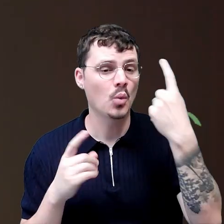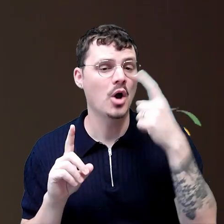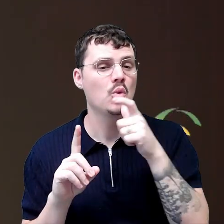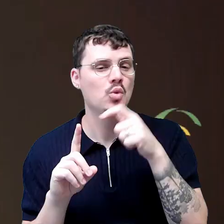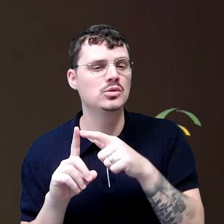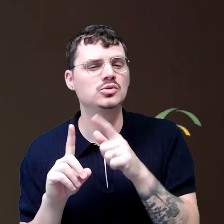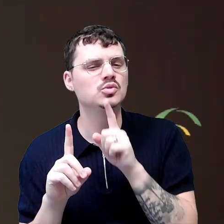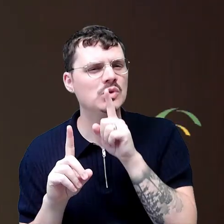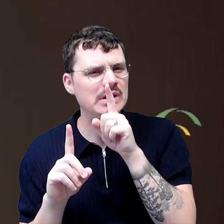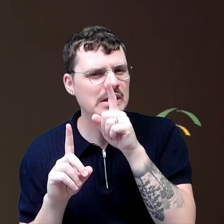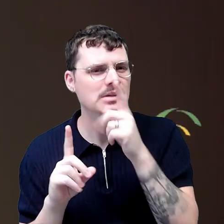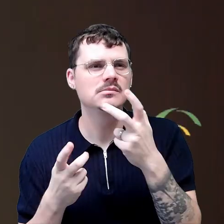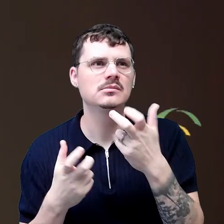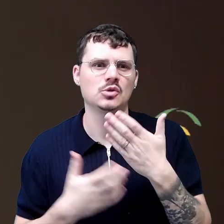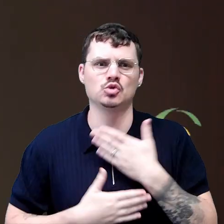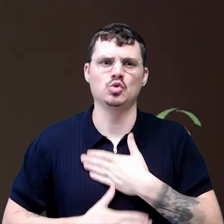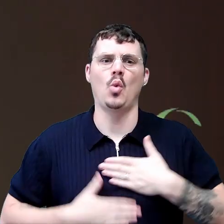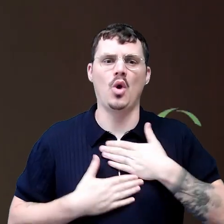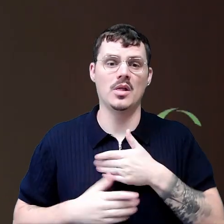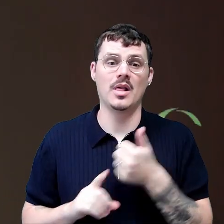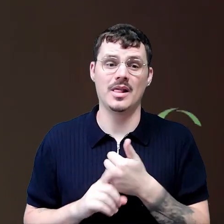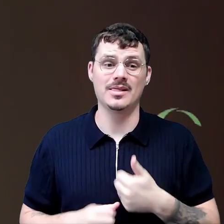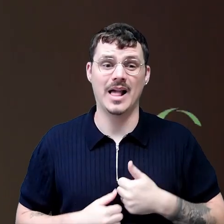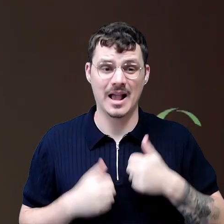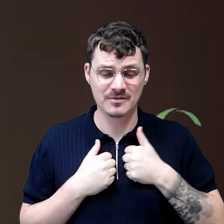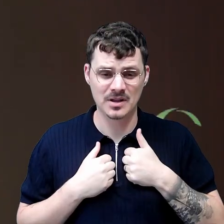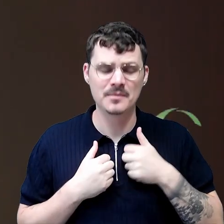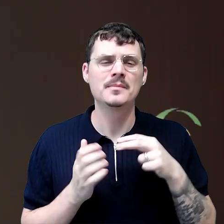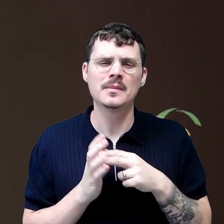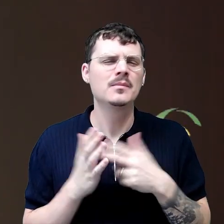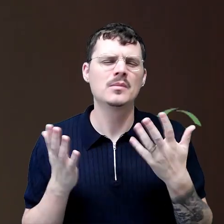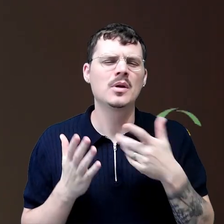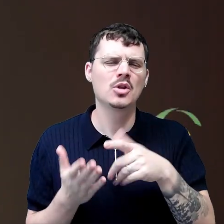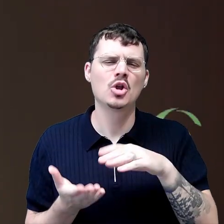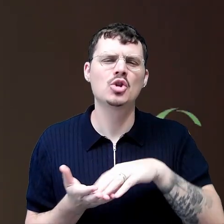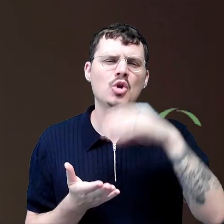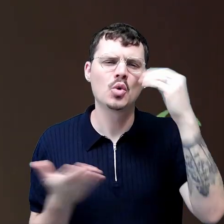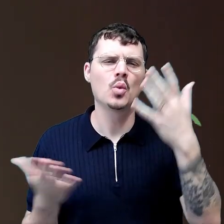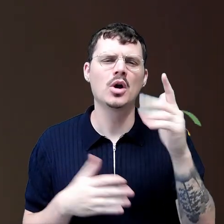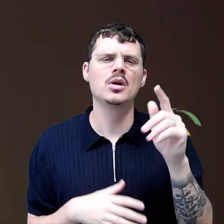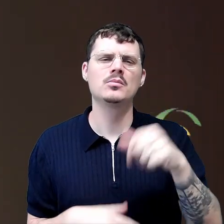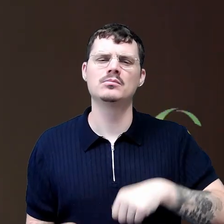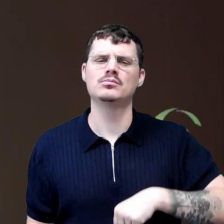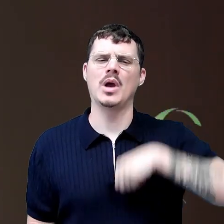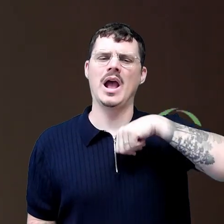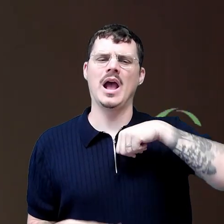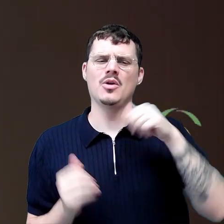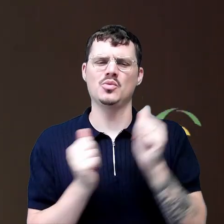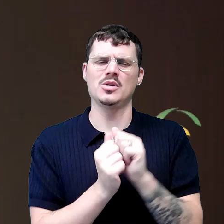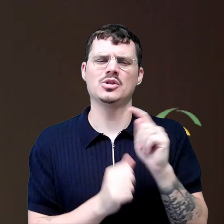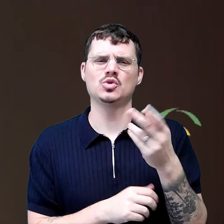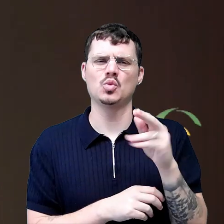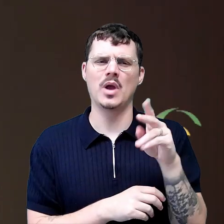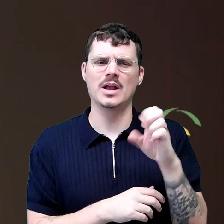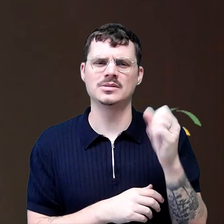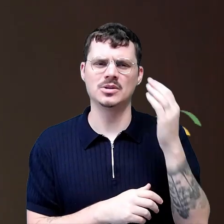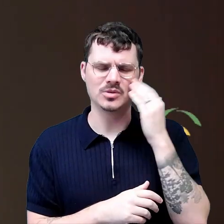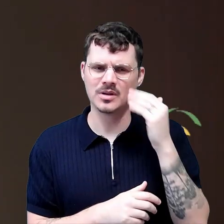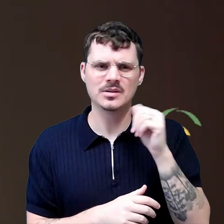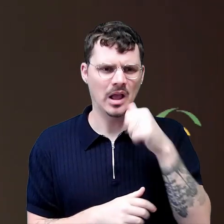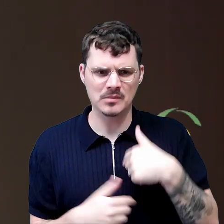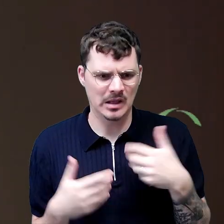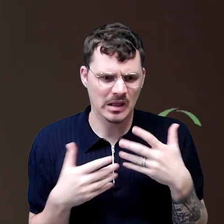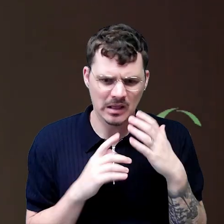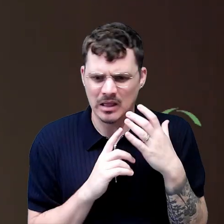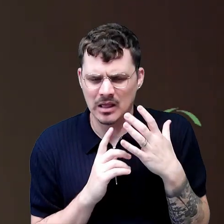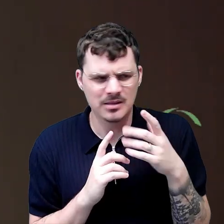really, really enjoy their lives are the people that develop a sense of Tourette pride. It's like, the public just has to get over